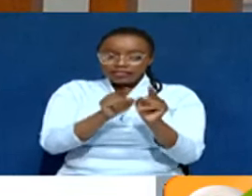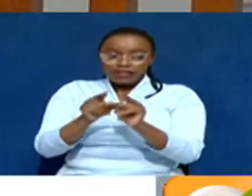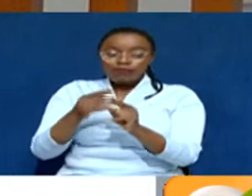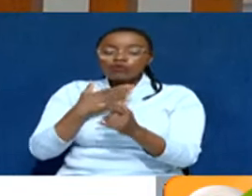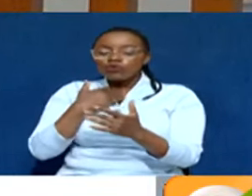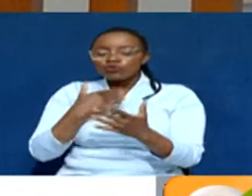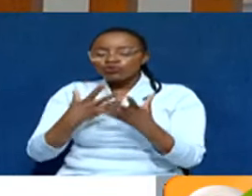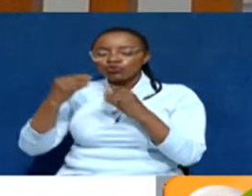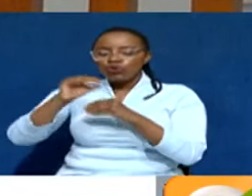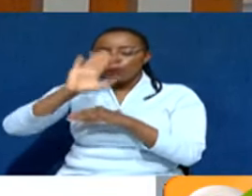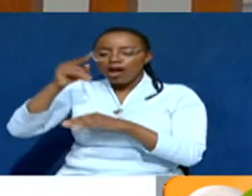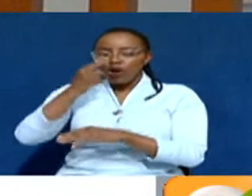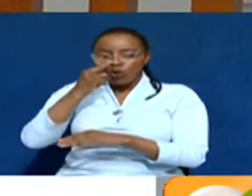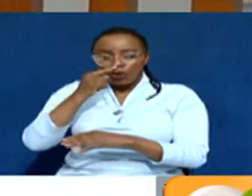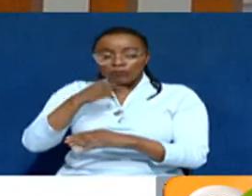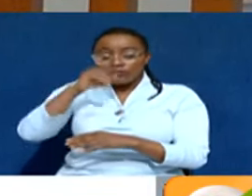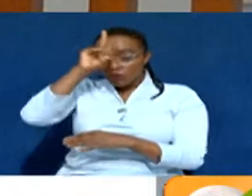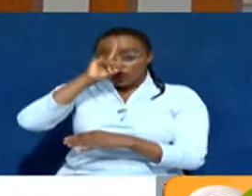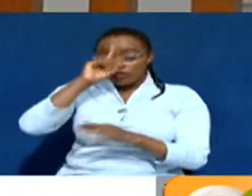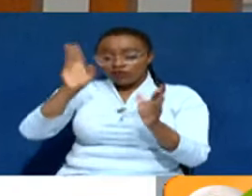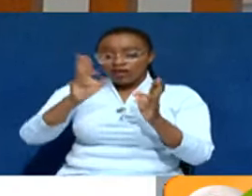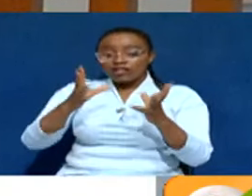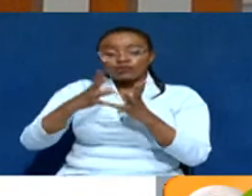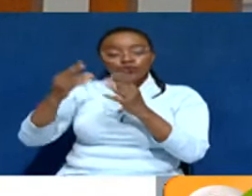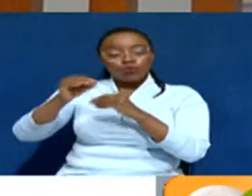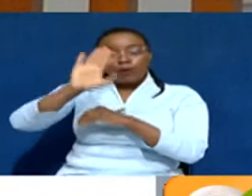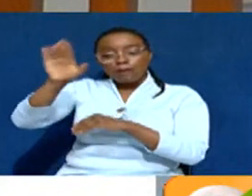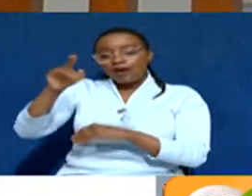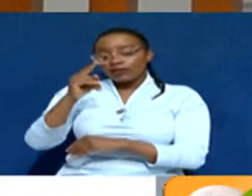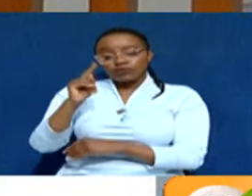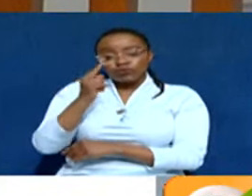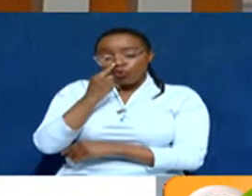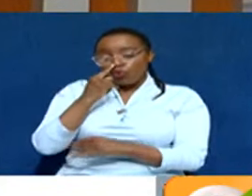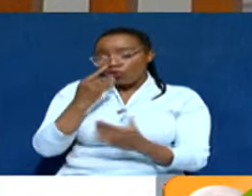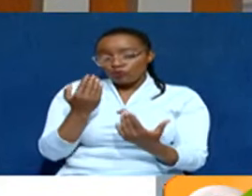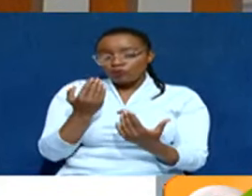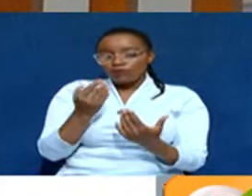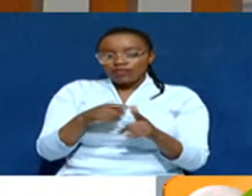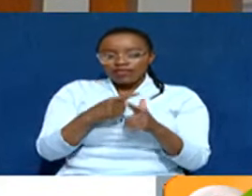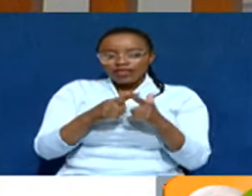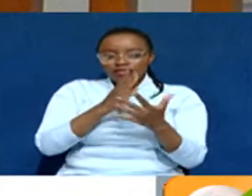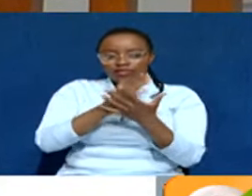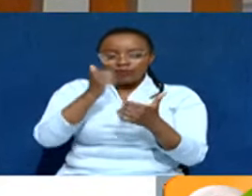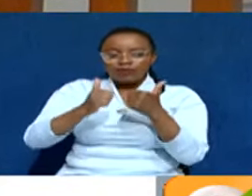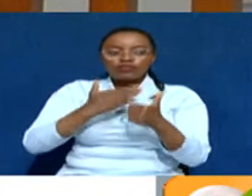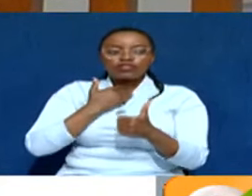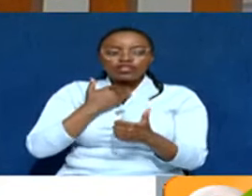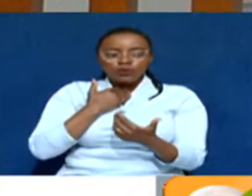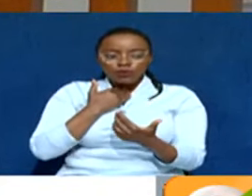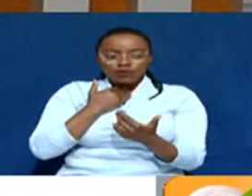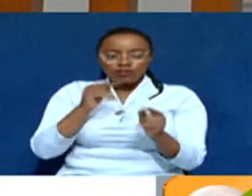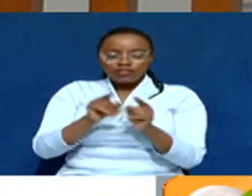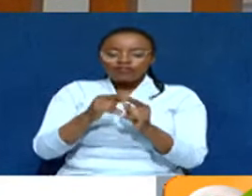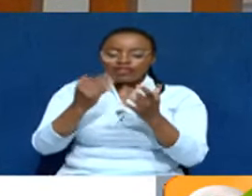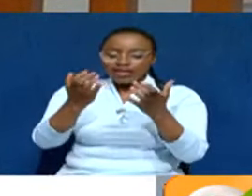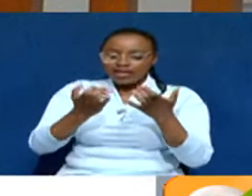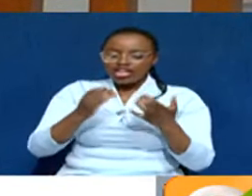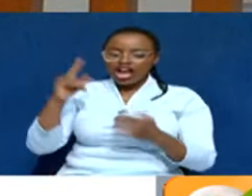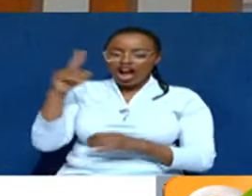go back home now." And I was serious, by the way. I just want to go back home. Something these guys want, they need tough